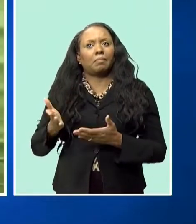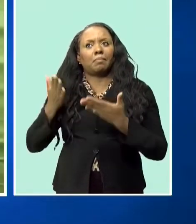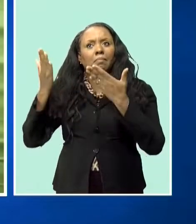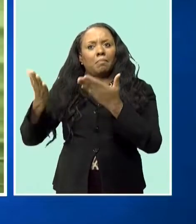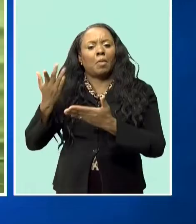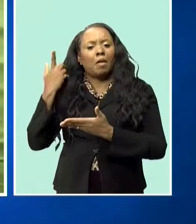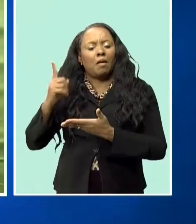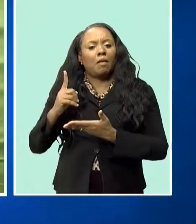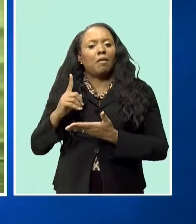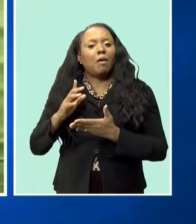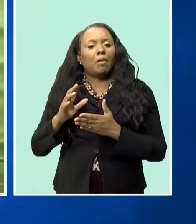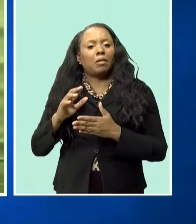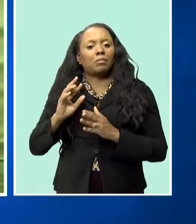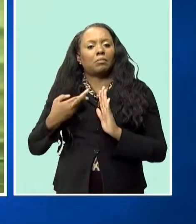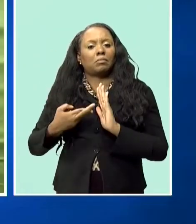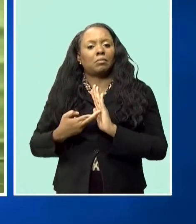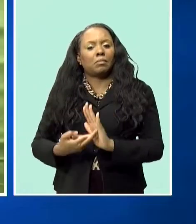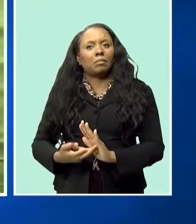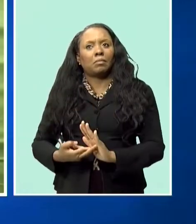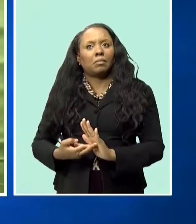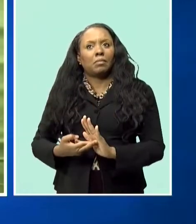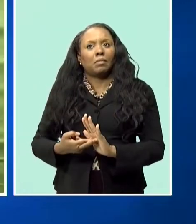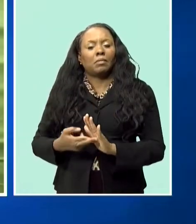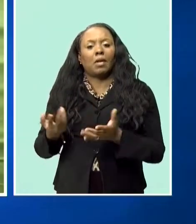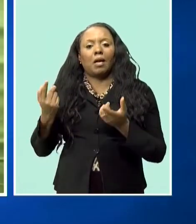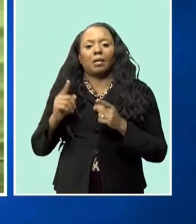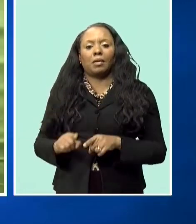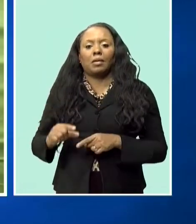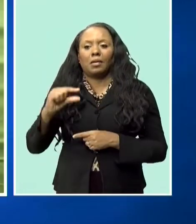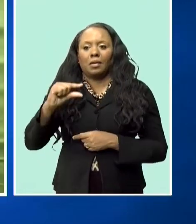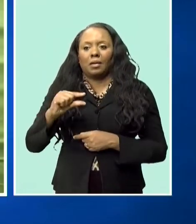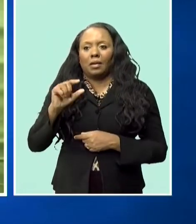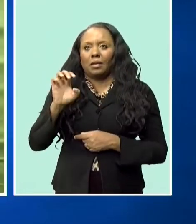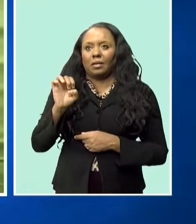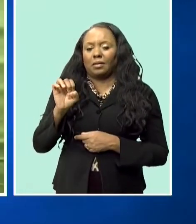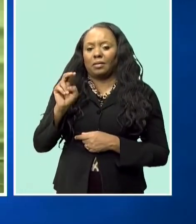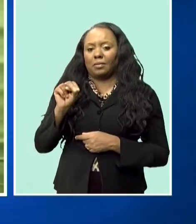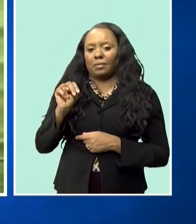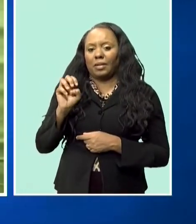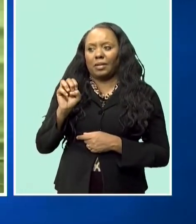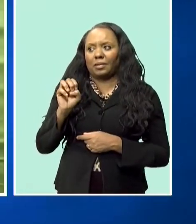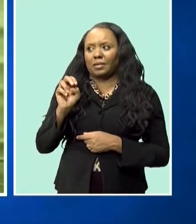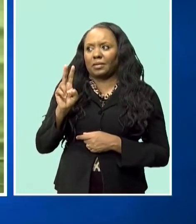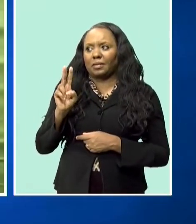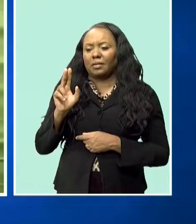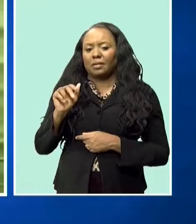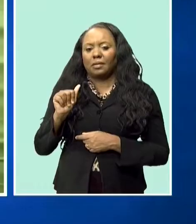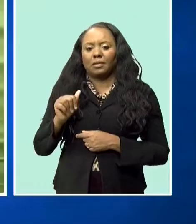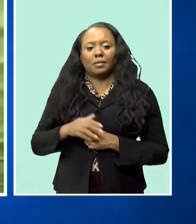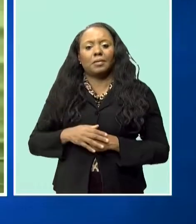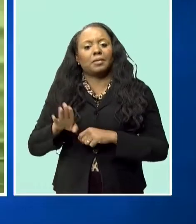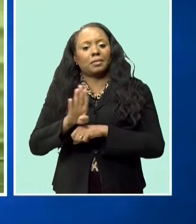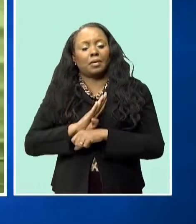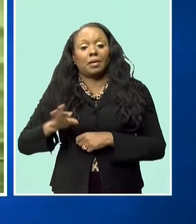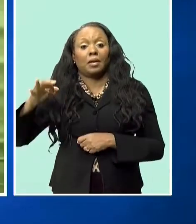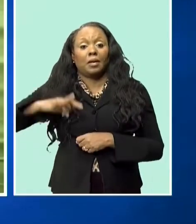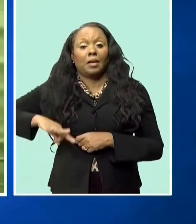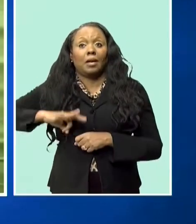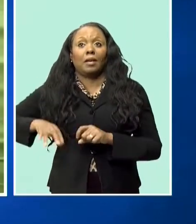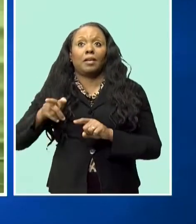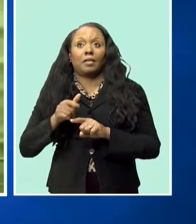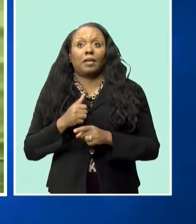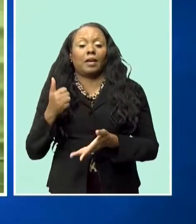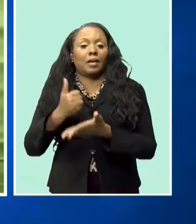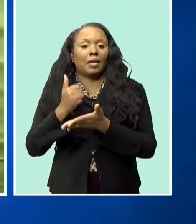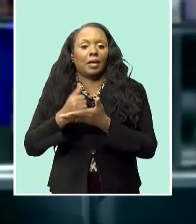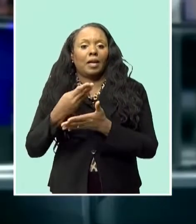permanent representative at a permanent mission in Geneva. And we are honored that Barbados was able to benefit from the myriad of assistance which is available